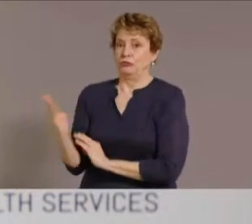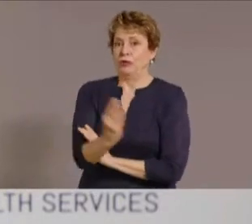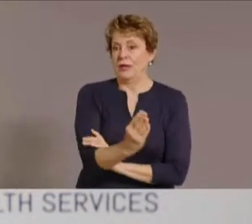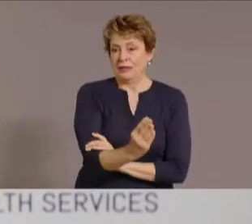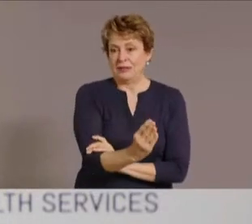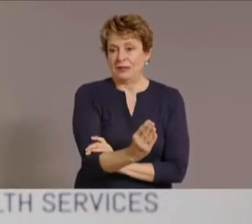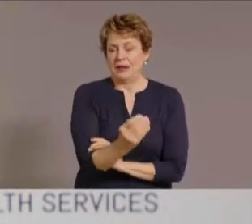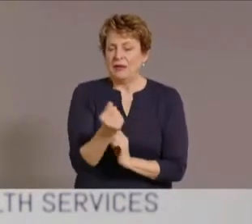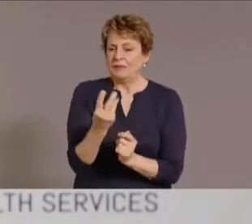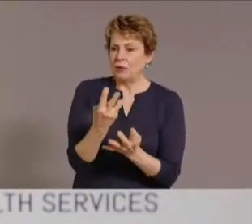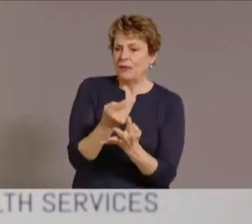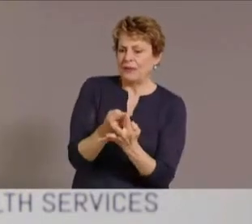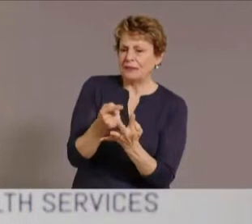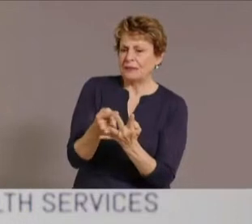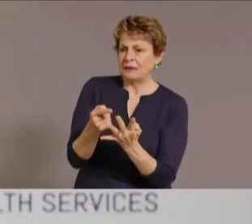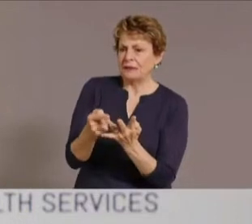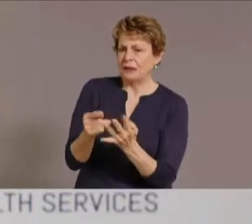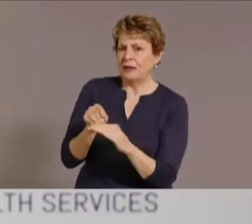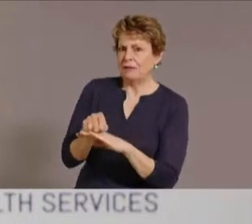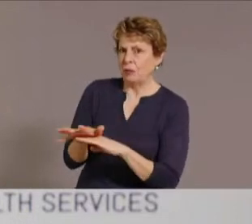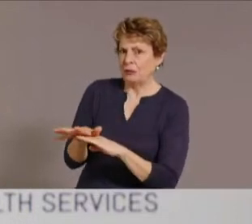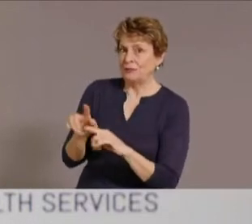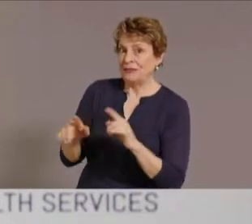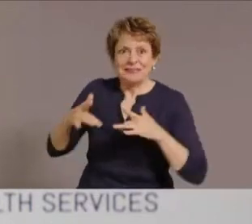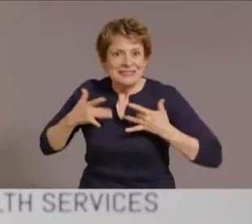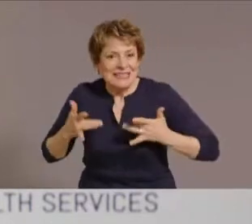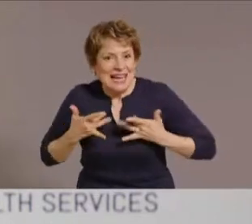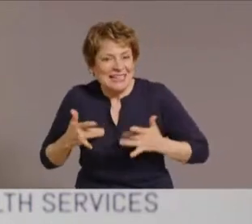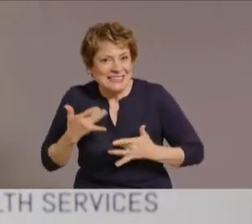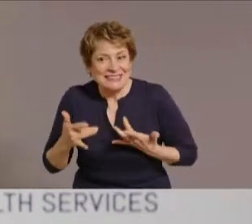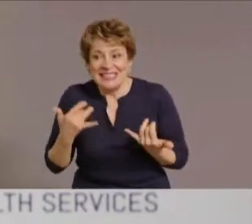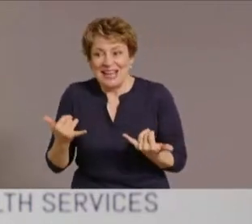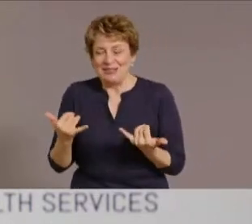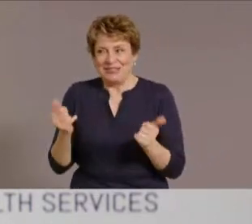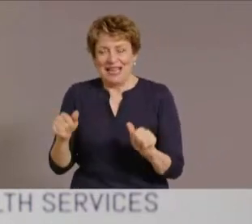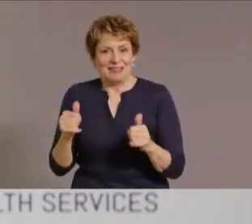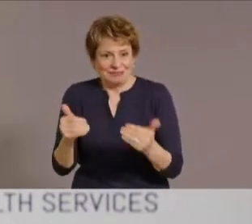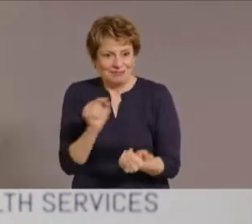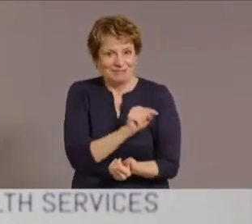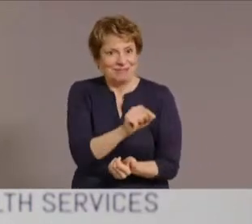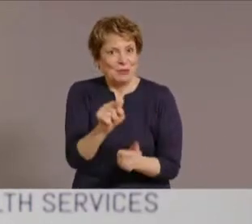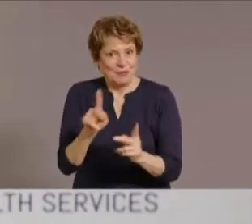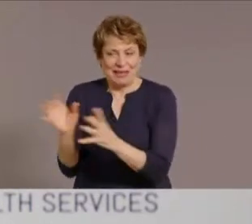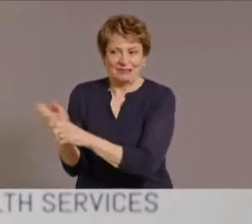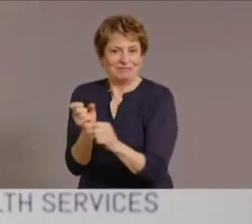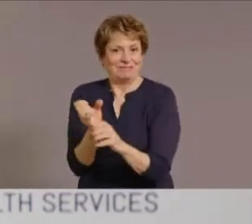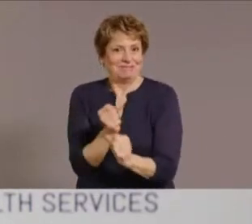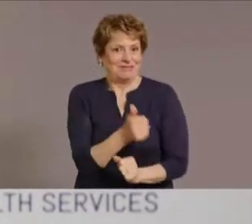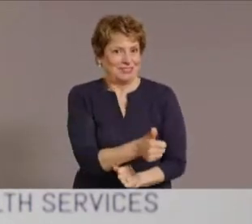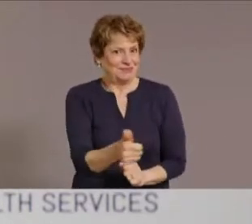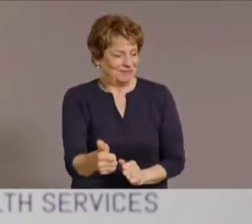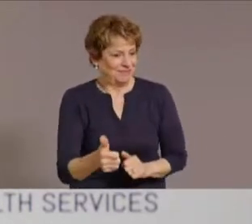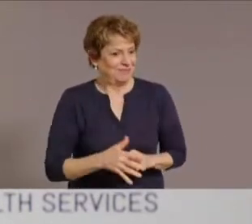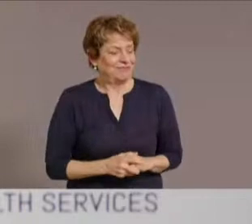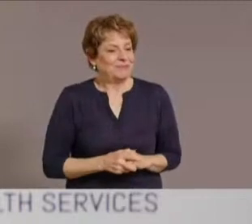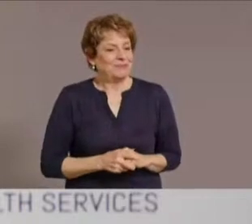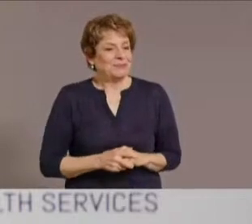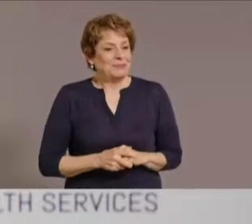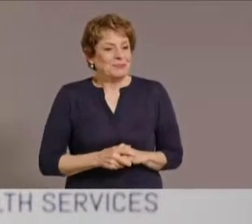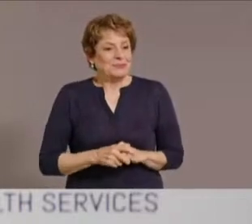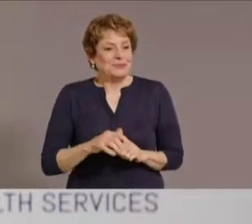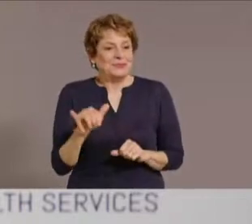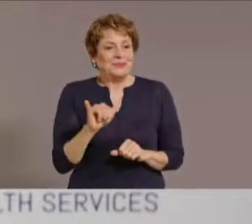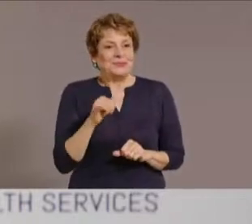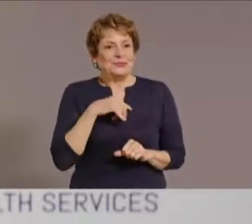now. Okay. Also looking at charts, journalistic numbers are always a bad combination. We seem to have hit